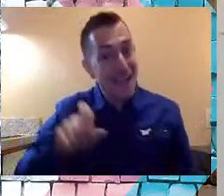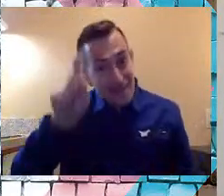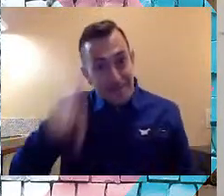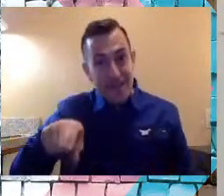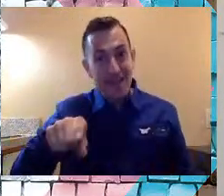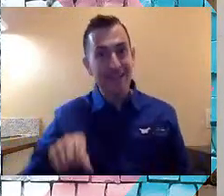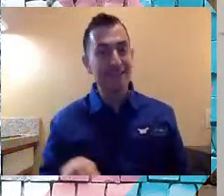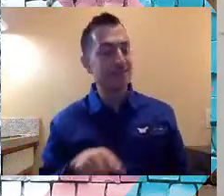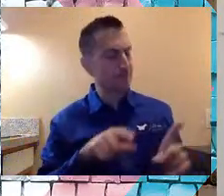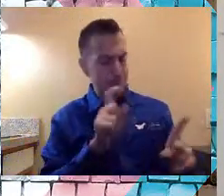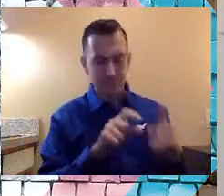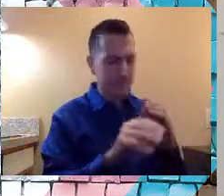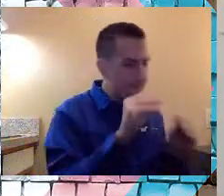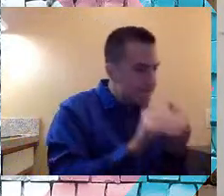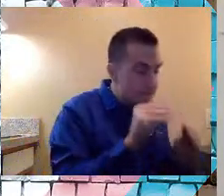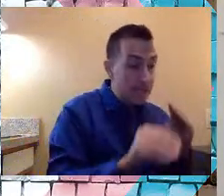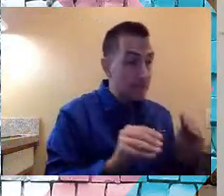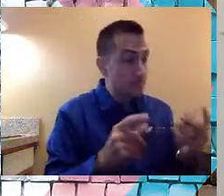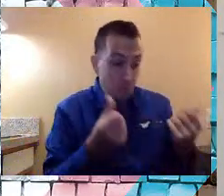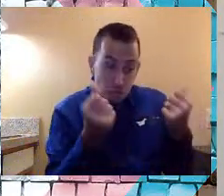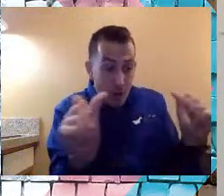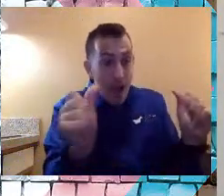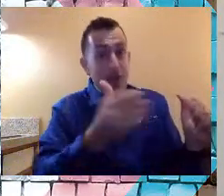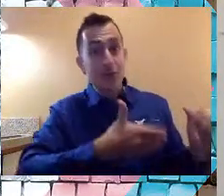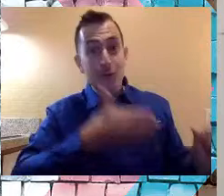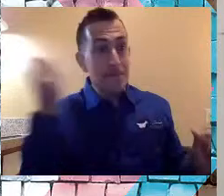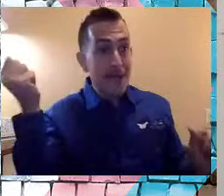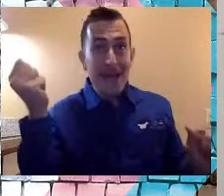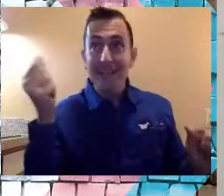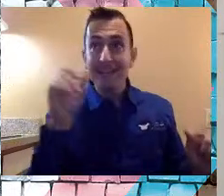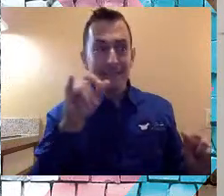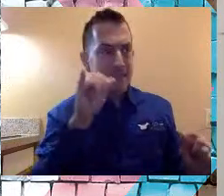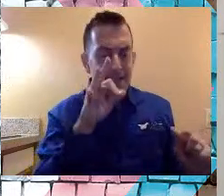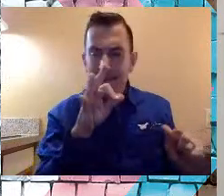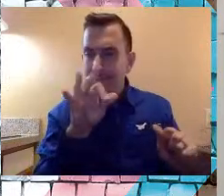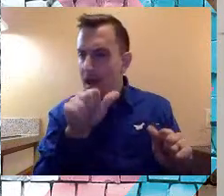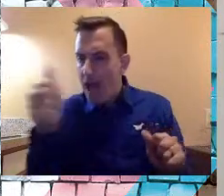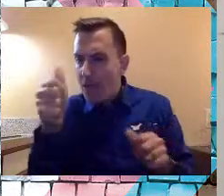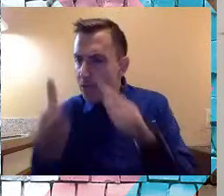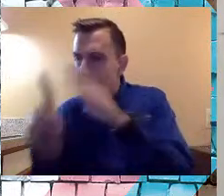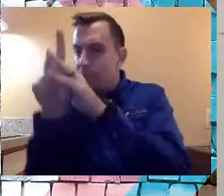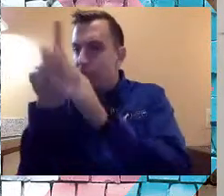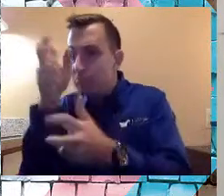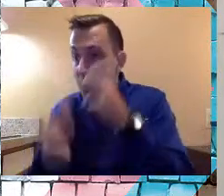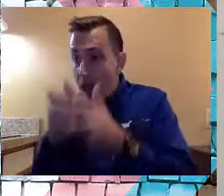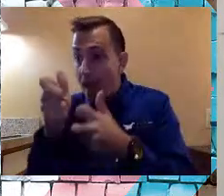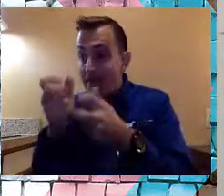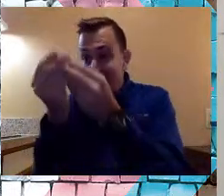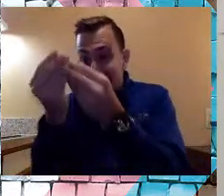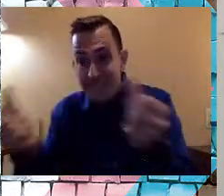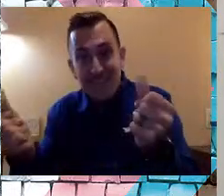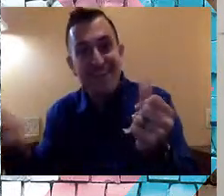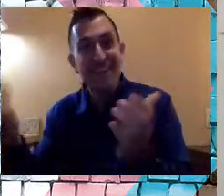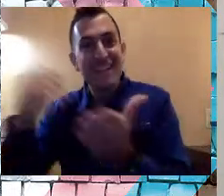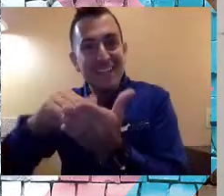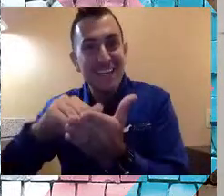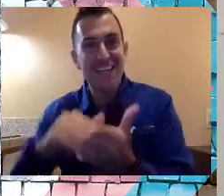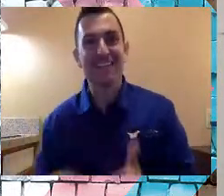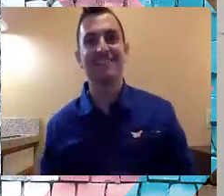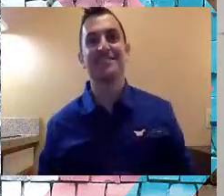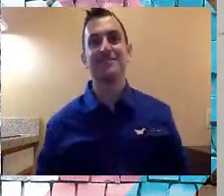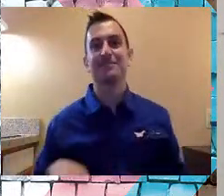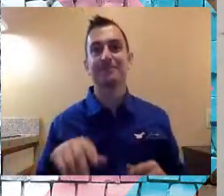needs fixing. Repair what you can. Then choose a new problem and do it again. Look, they're fixing the wheel on the